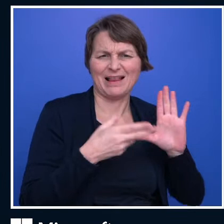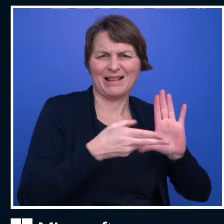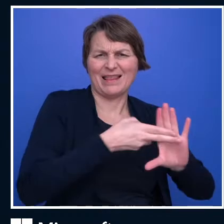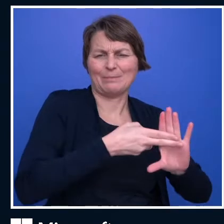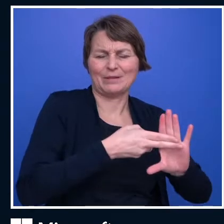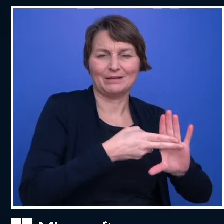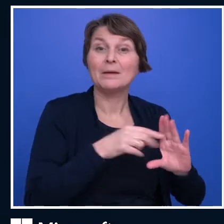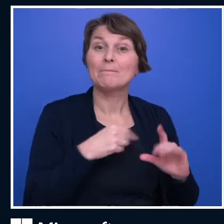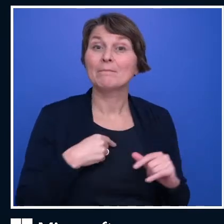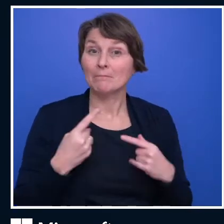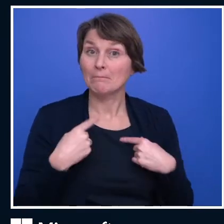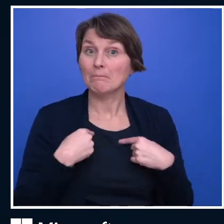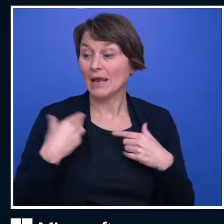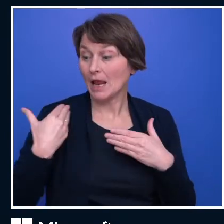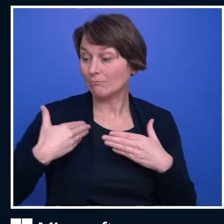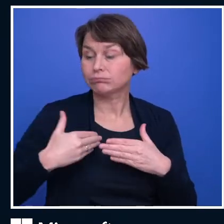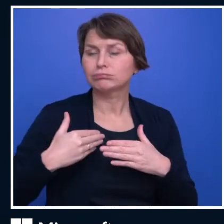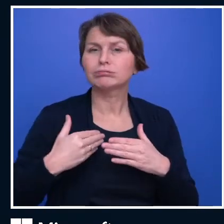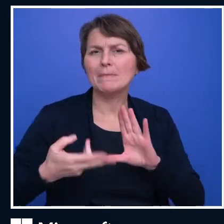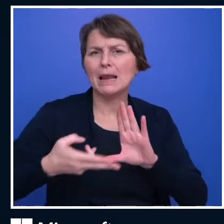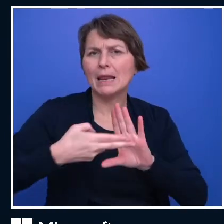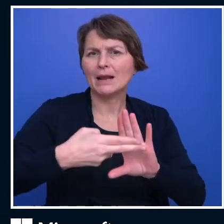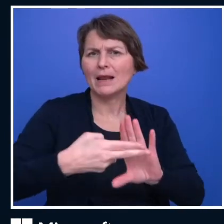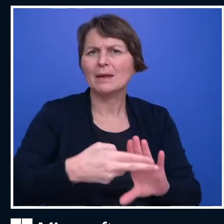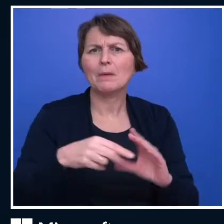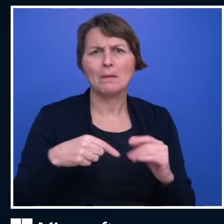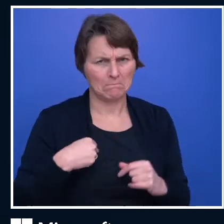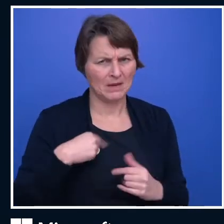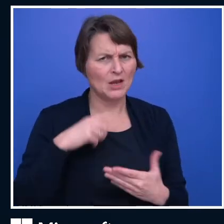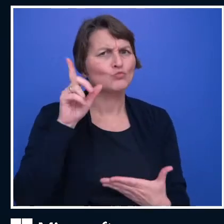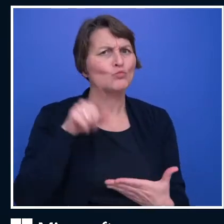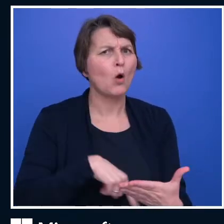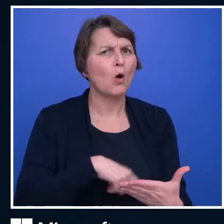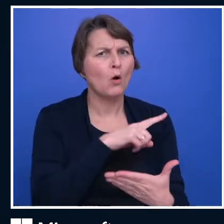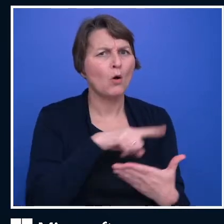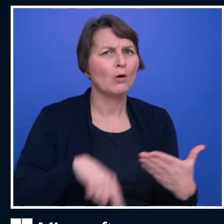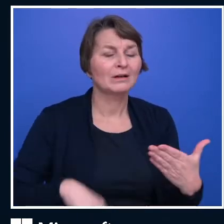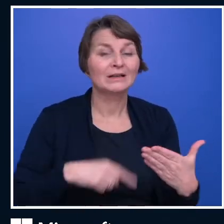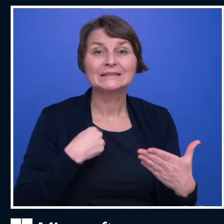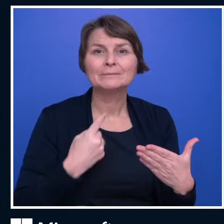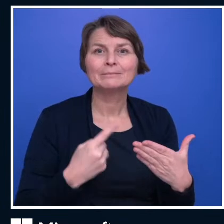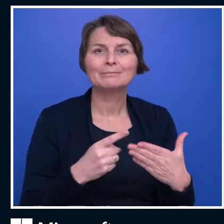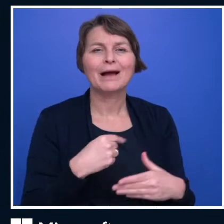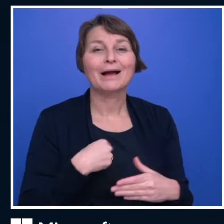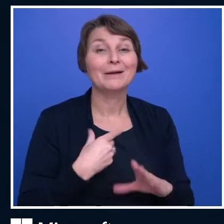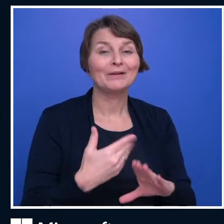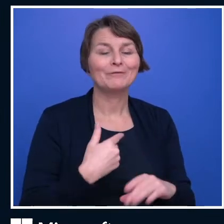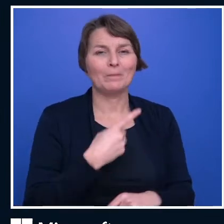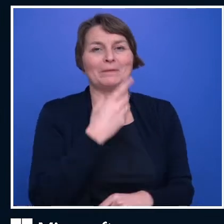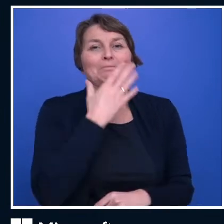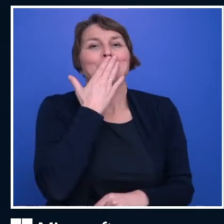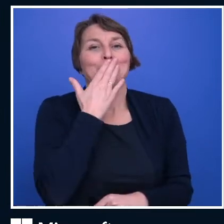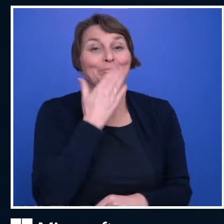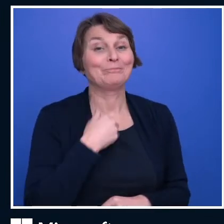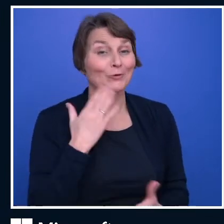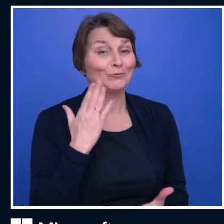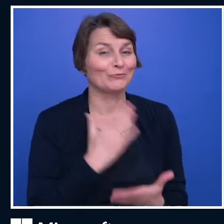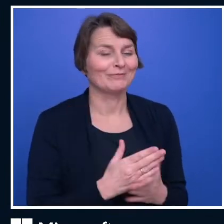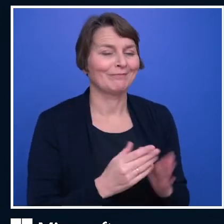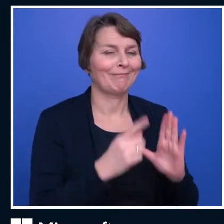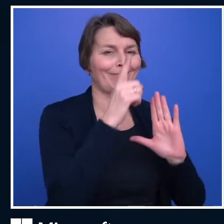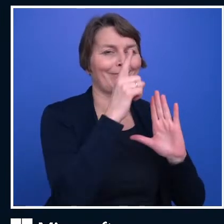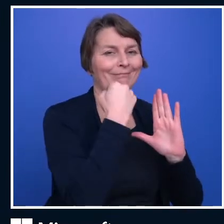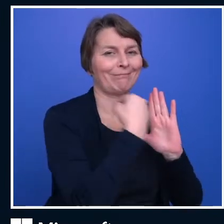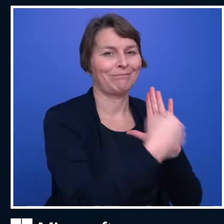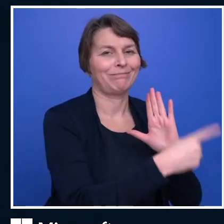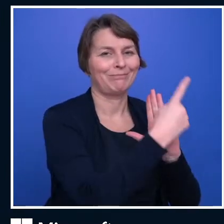errors when I'm working with custom vision, but I made this mistake intentionally. And the thing that I realized when I was first creating